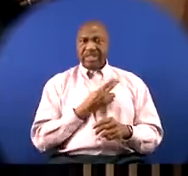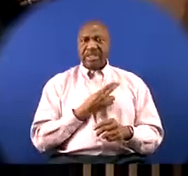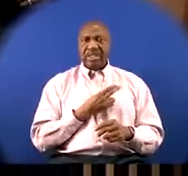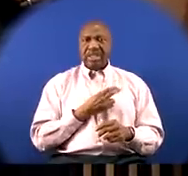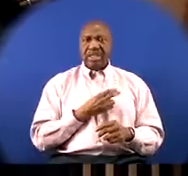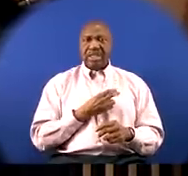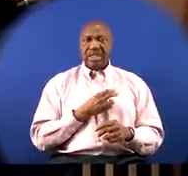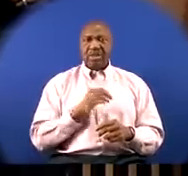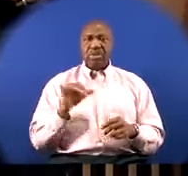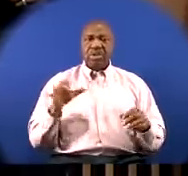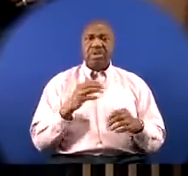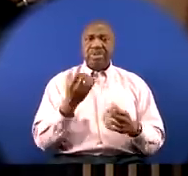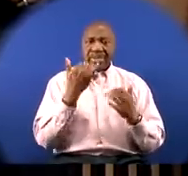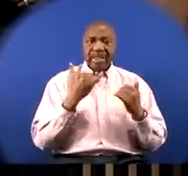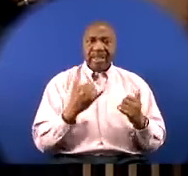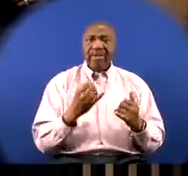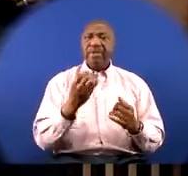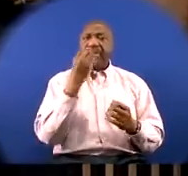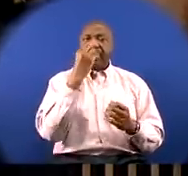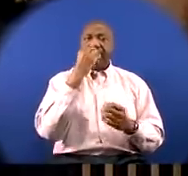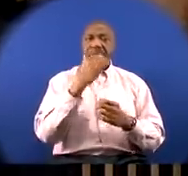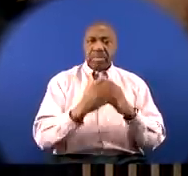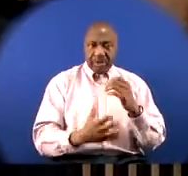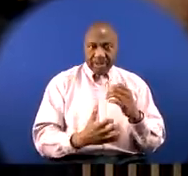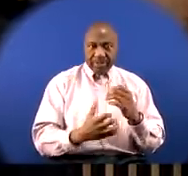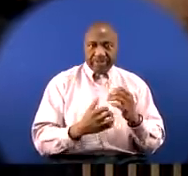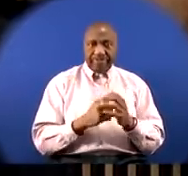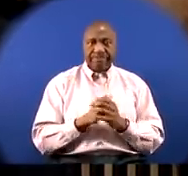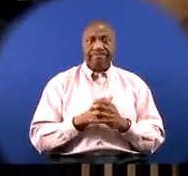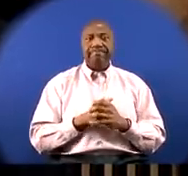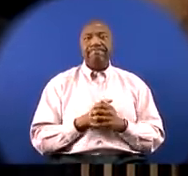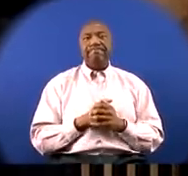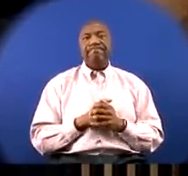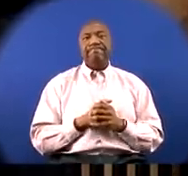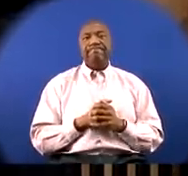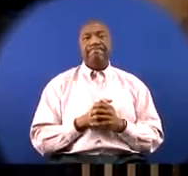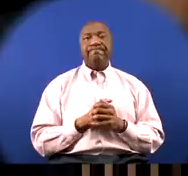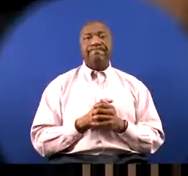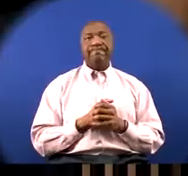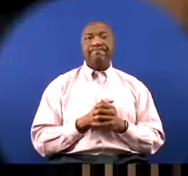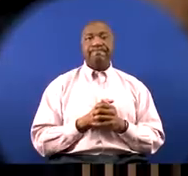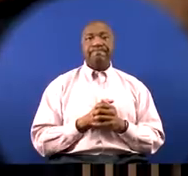so together as we eat the bread. Let us eat together.